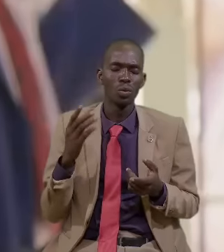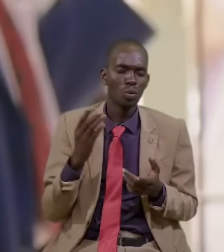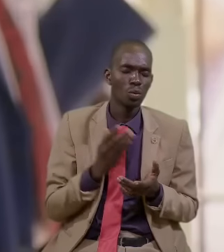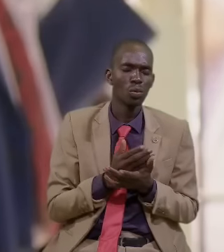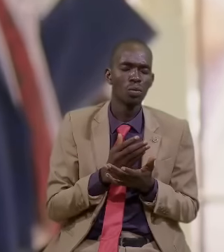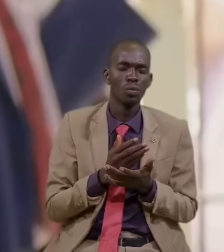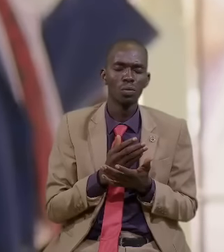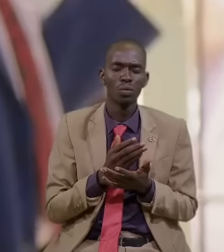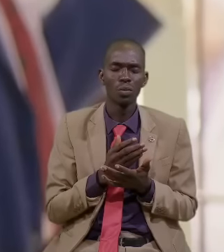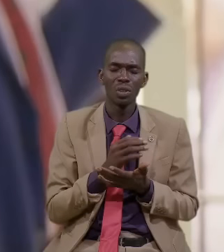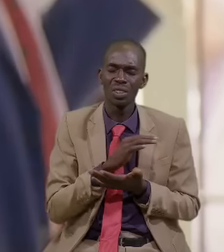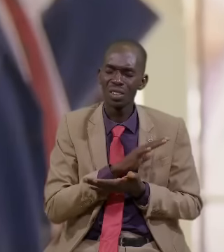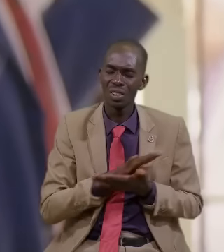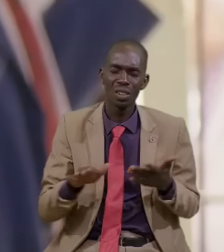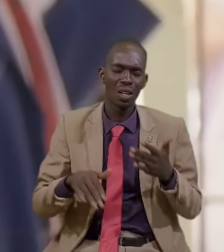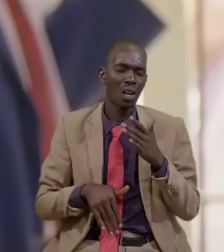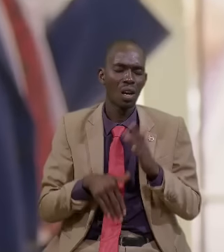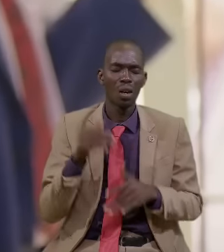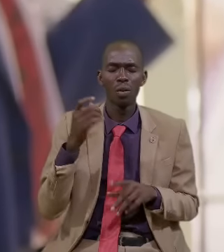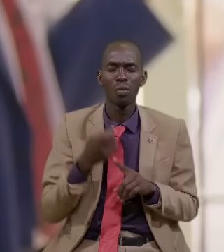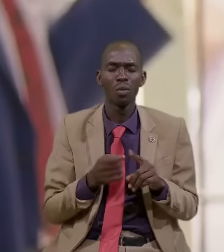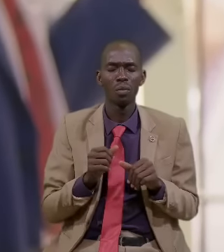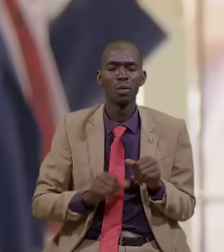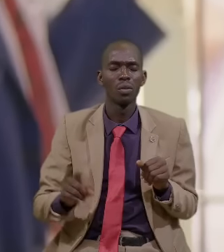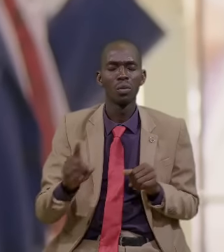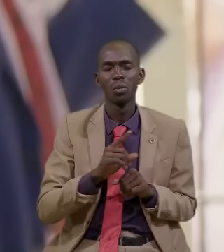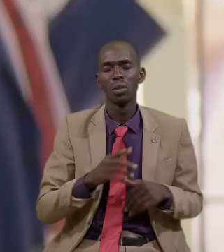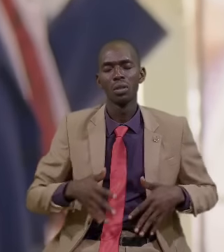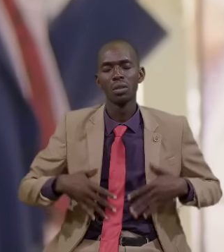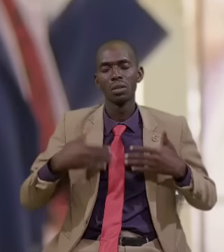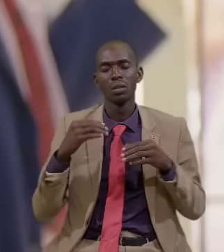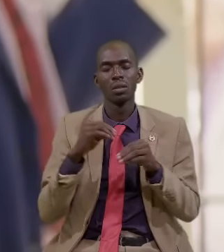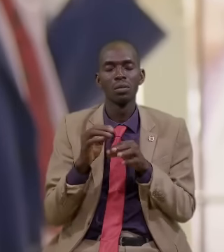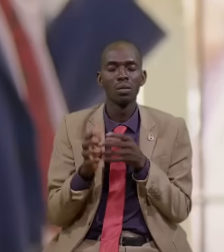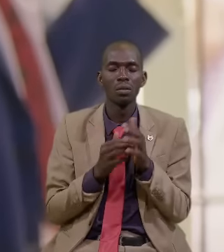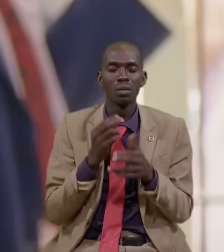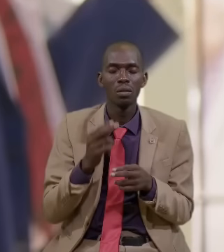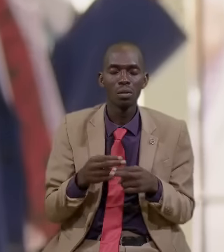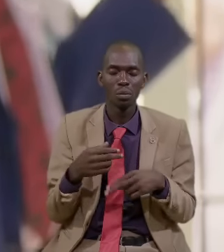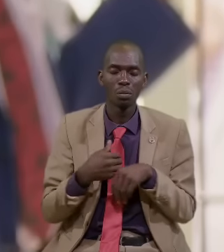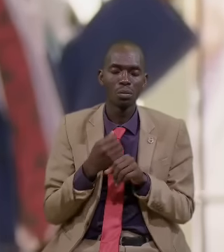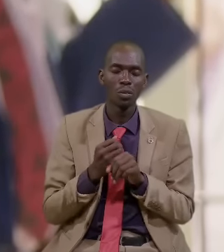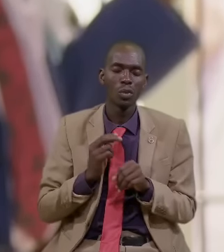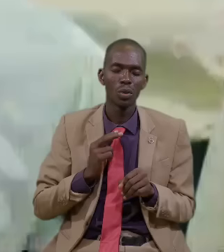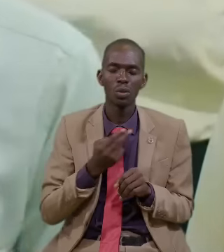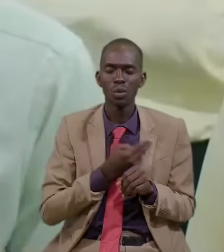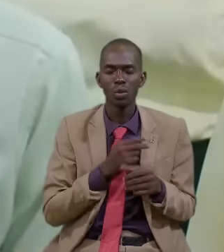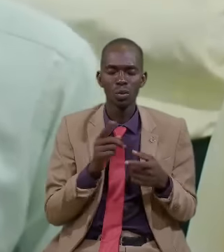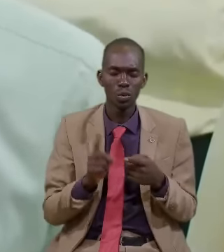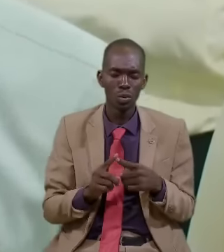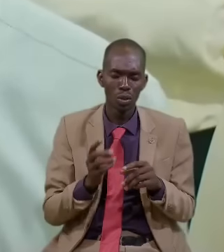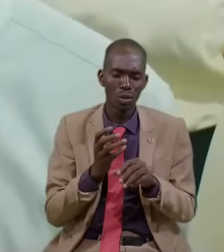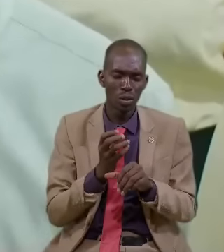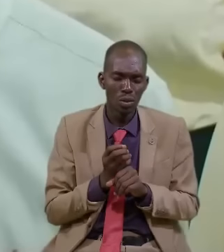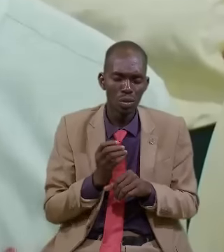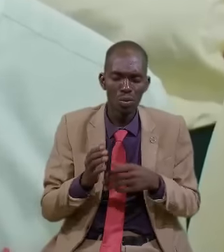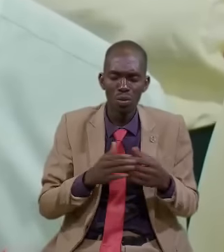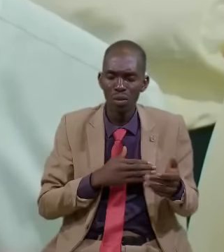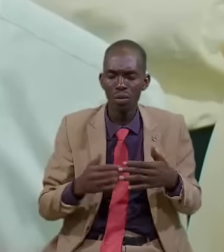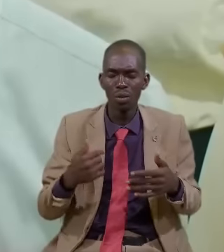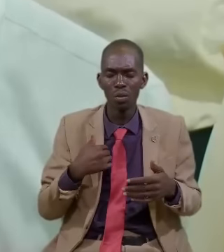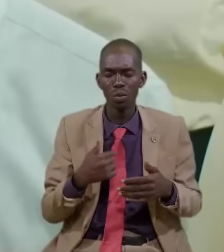every life in Jesus' name. And make us, Lord, to achieve whatever you want us to achieve here